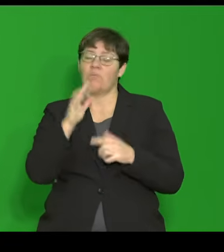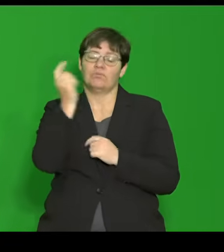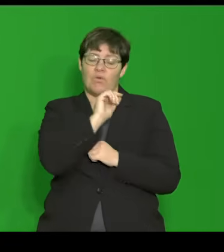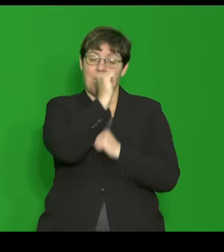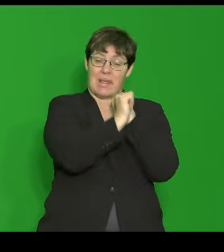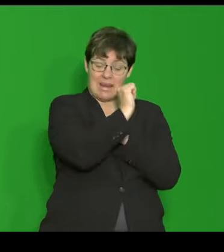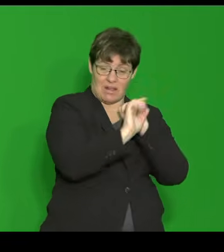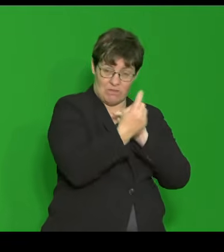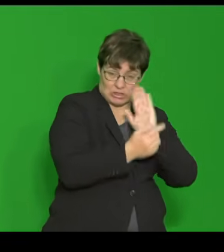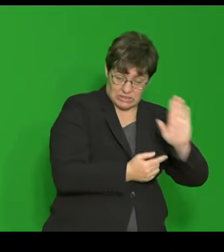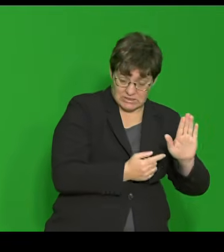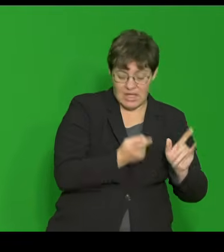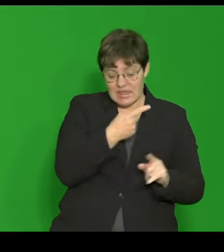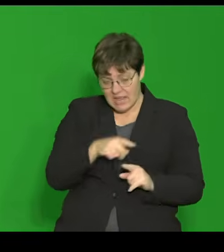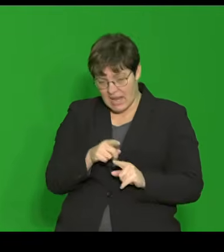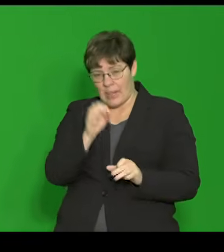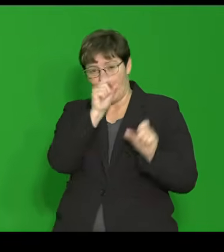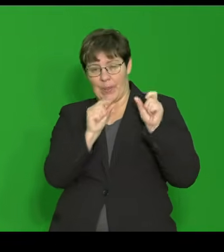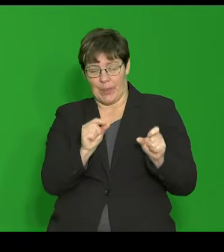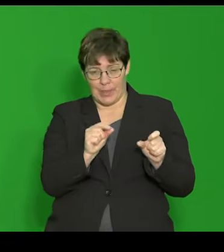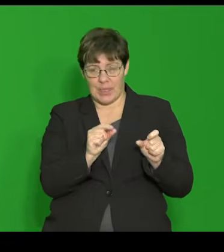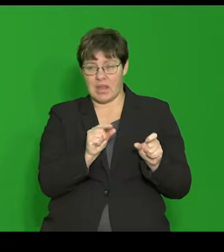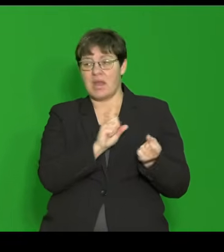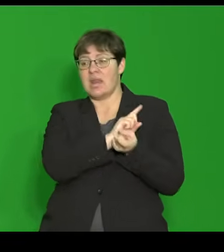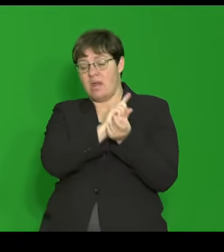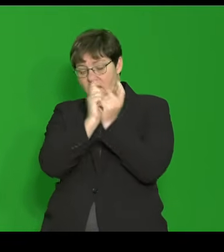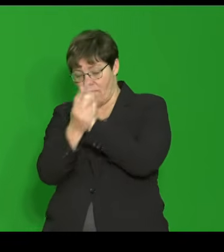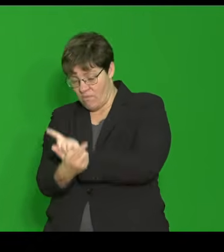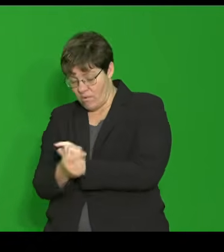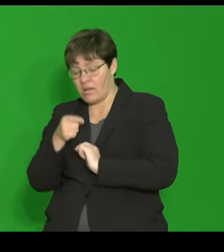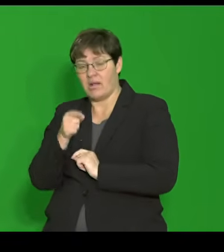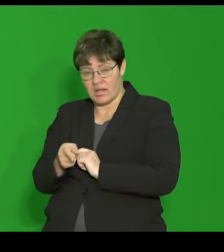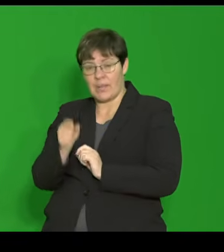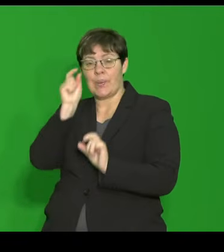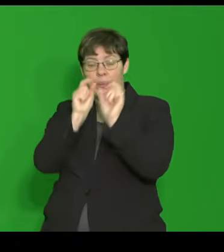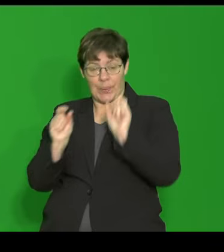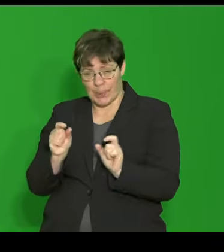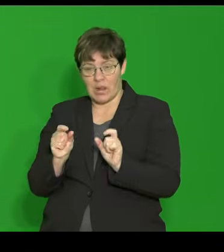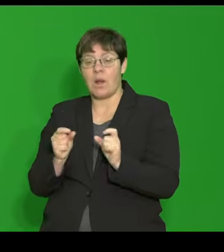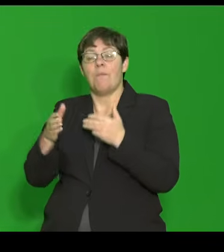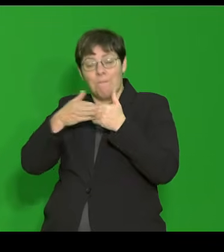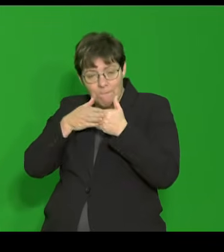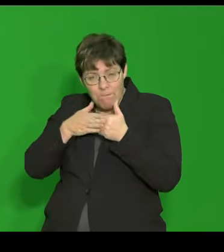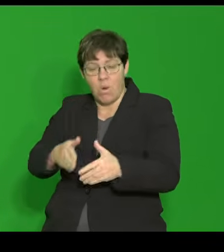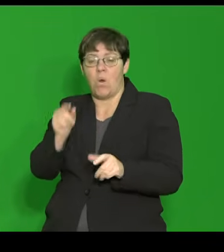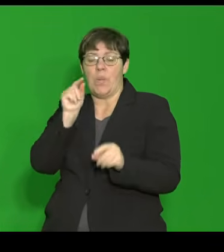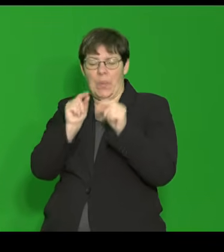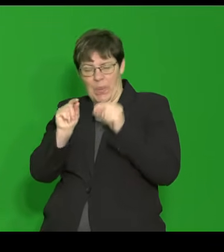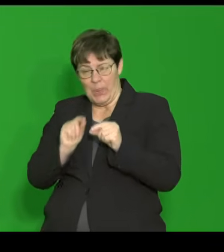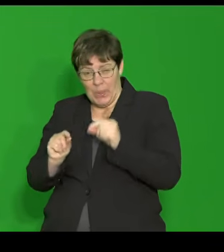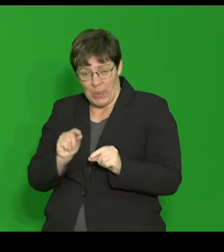mechanical digestion into smaller bits. Now we're moving from these smaller bits into breaking them up further